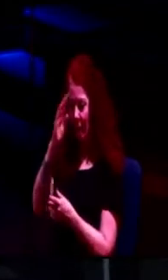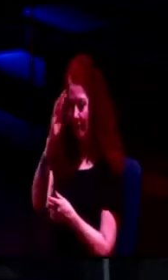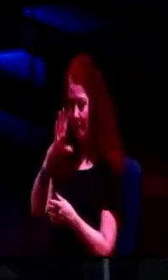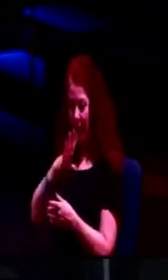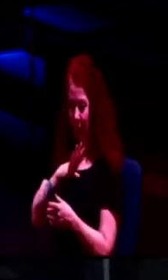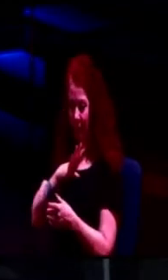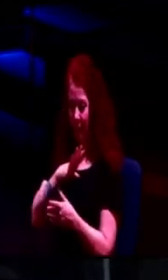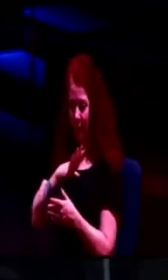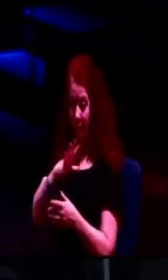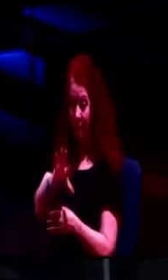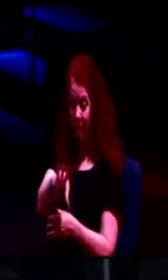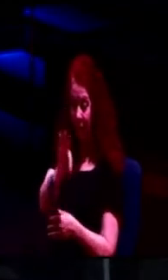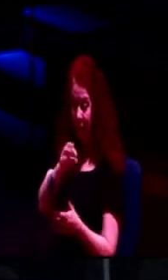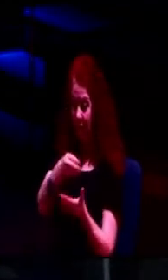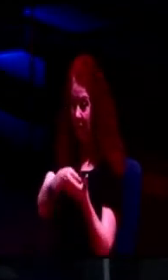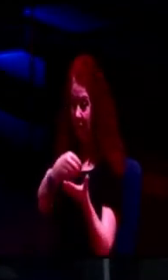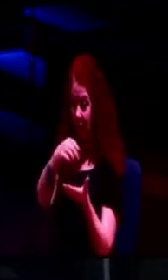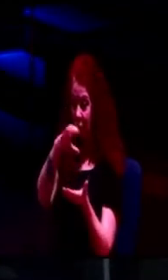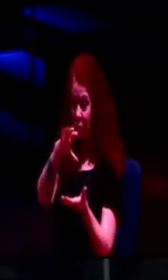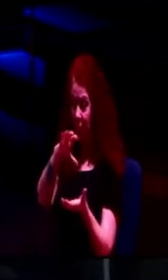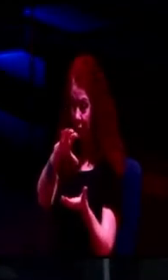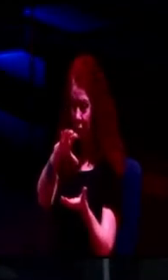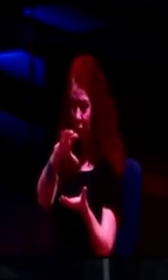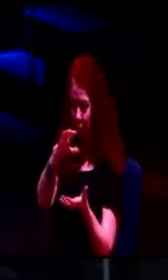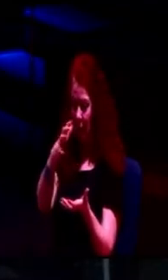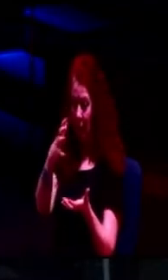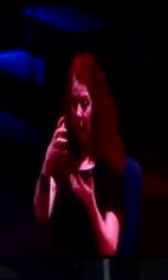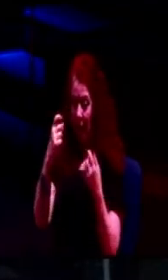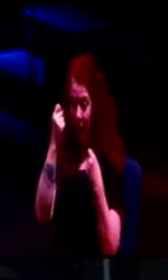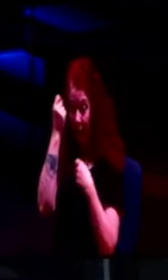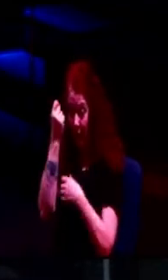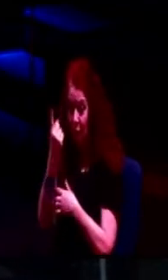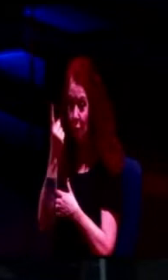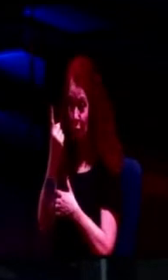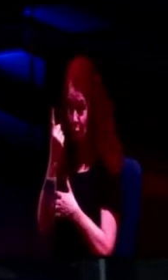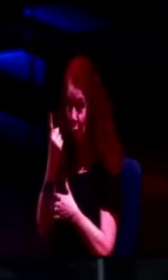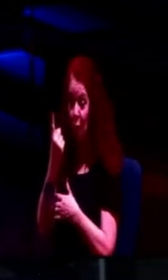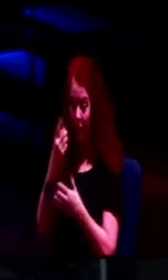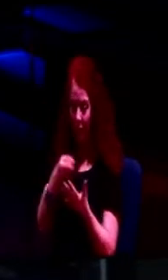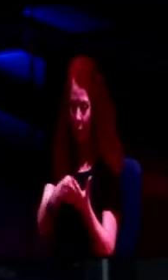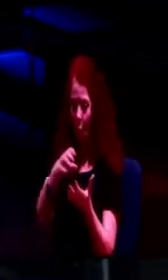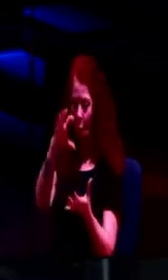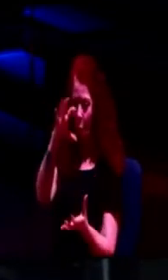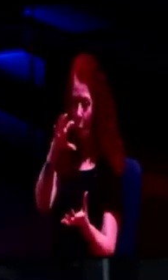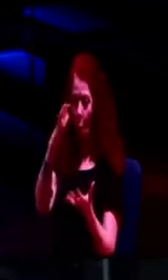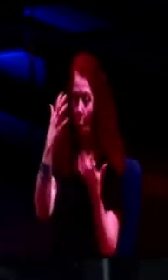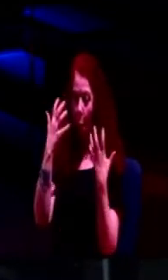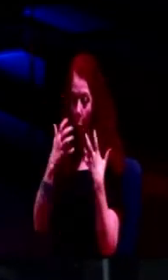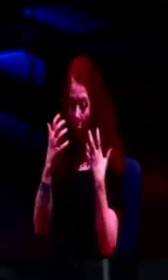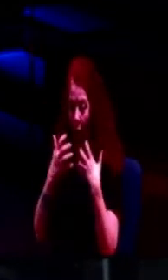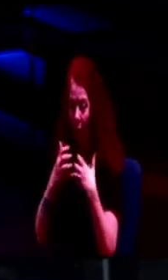to action. It moved him to do something different.